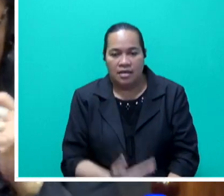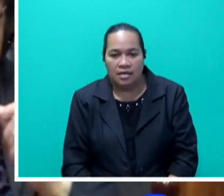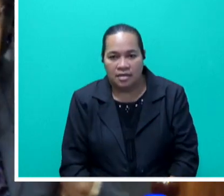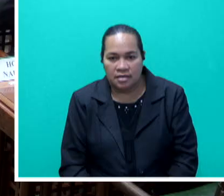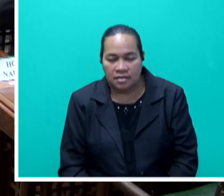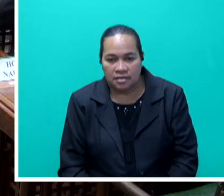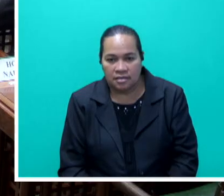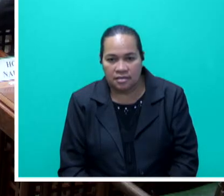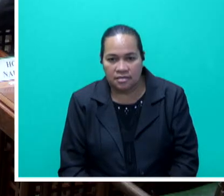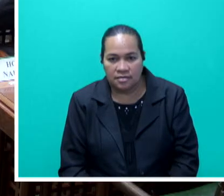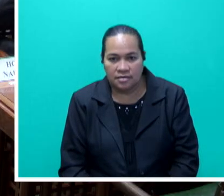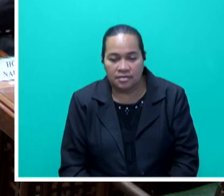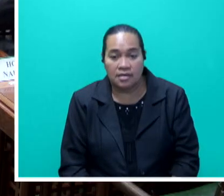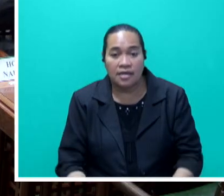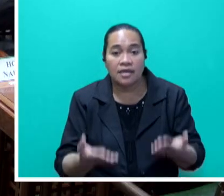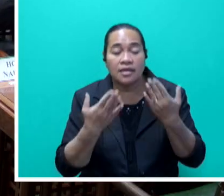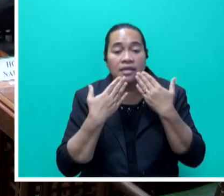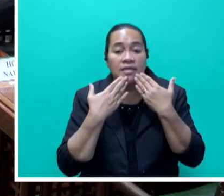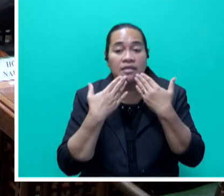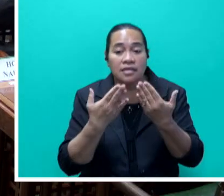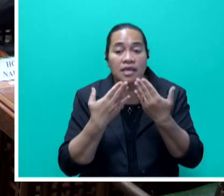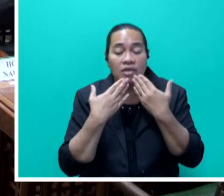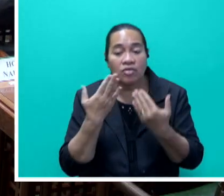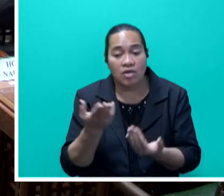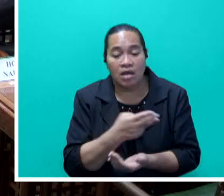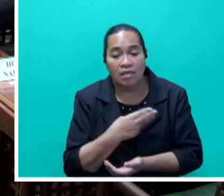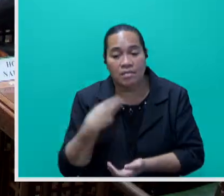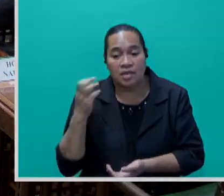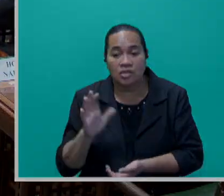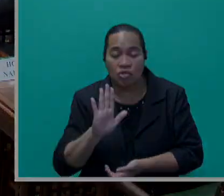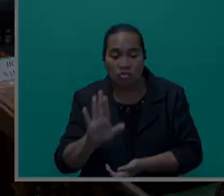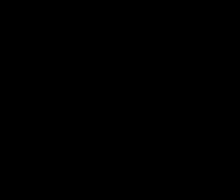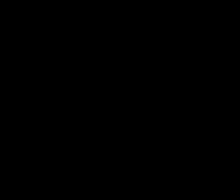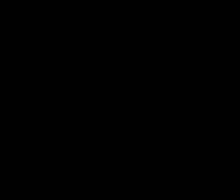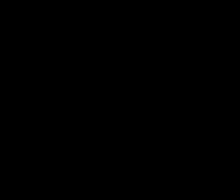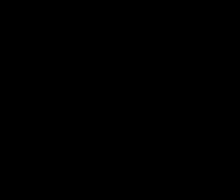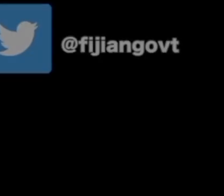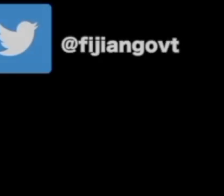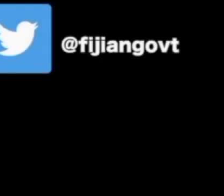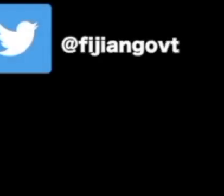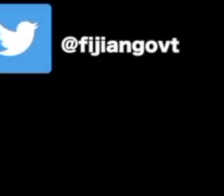Thank the Honourable Minister for his reply to that question.